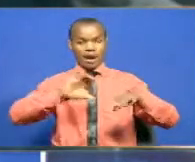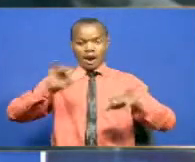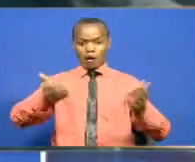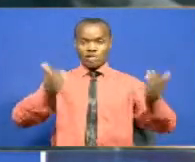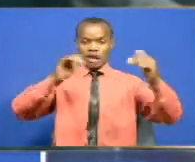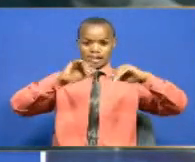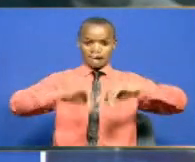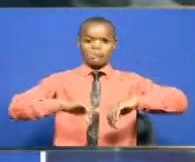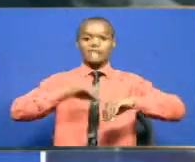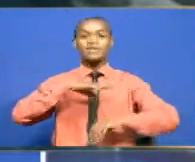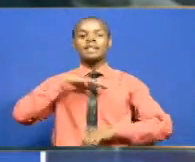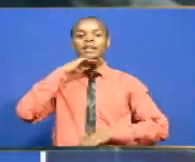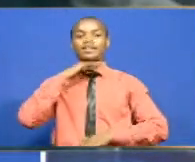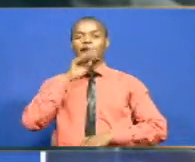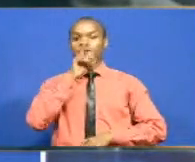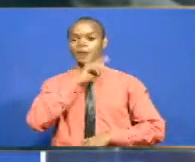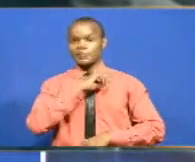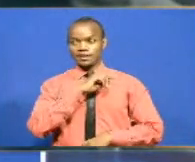members of County Assembly